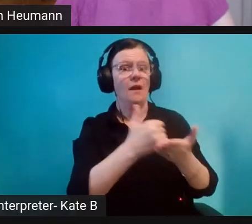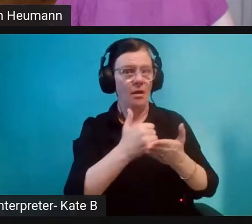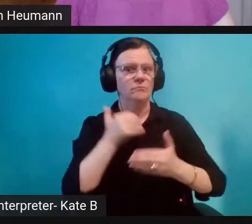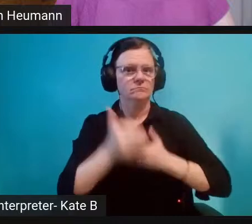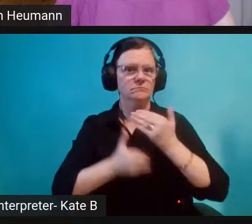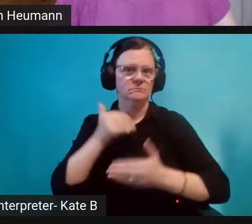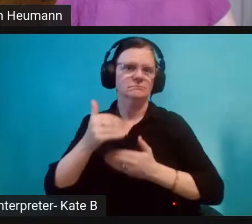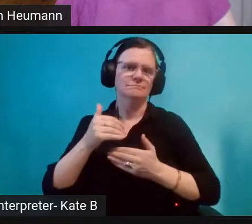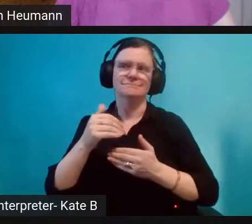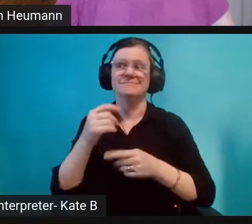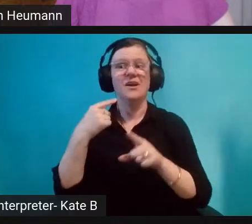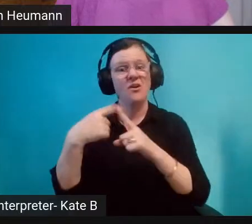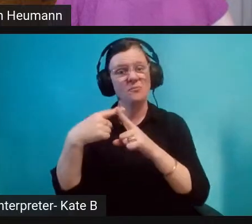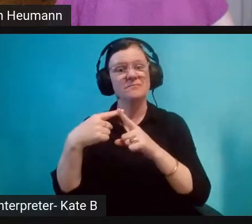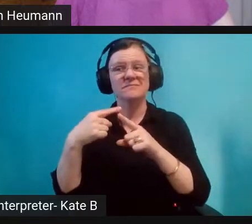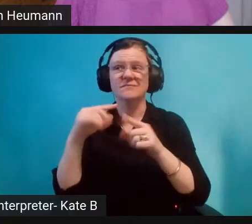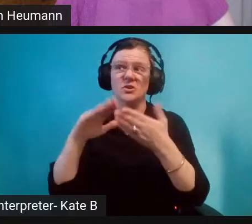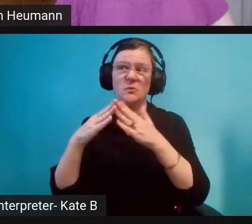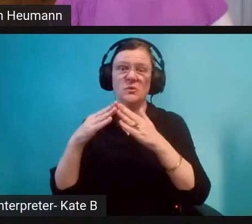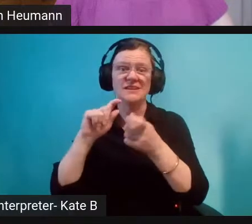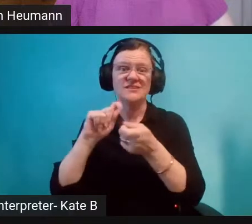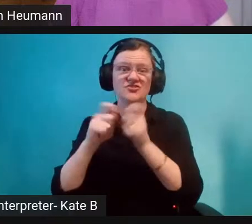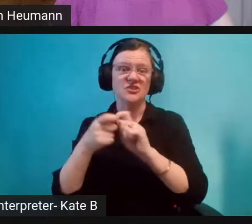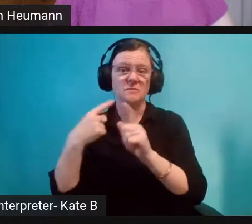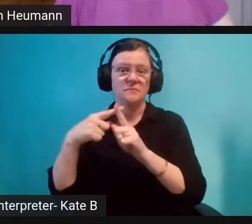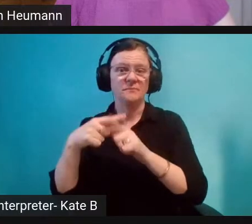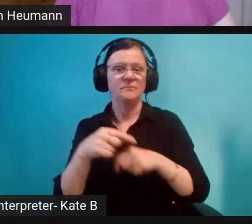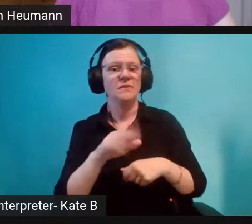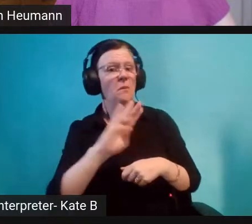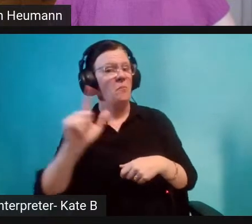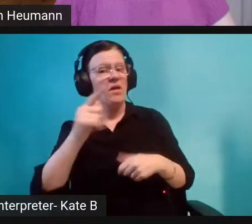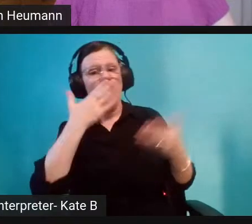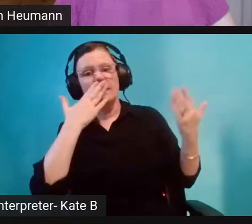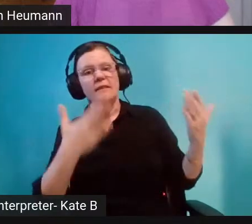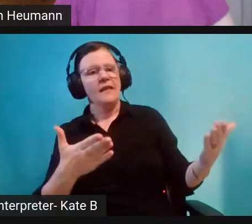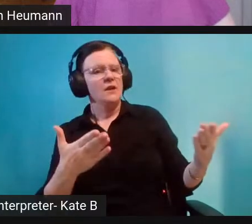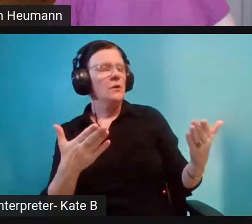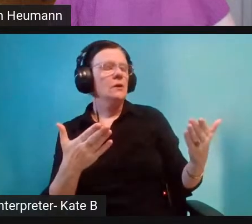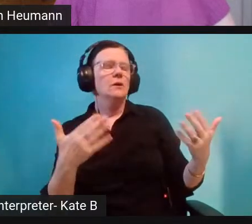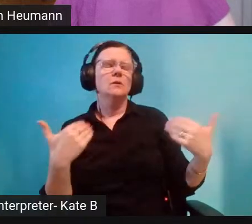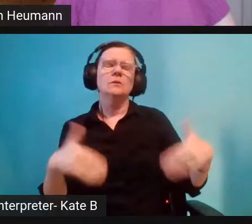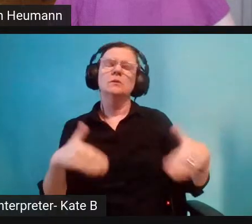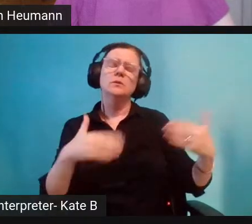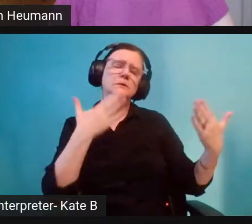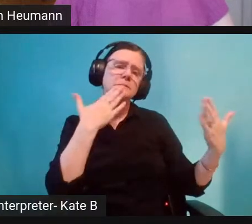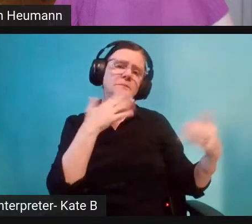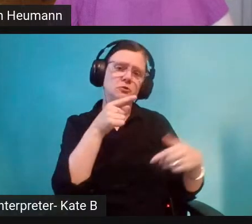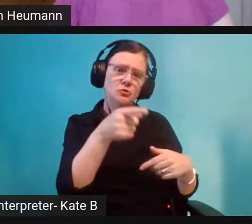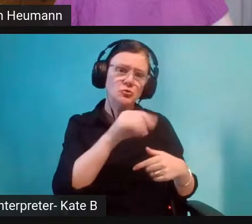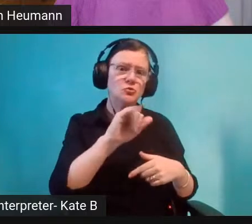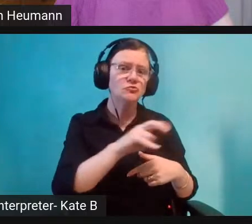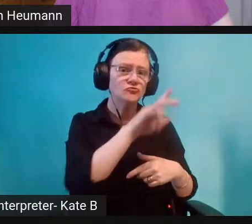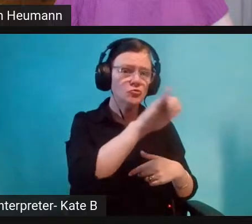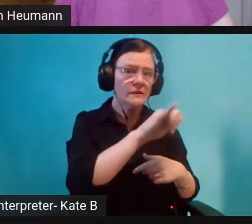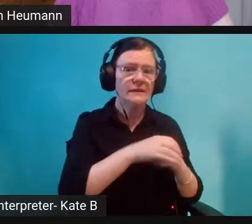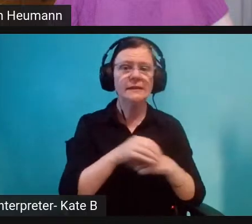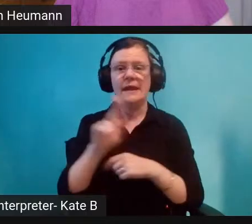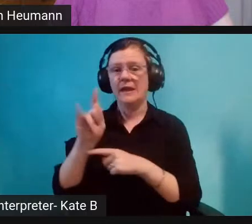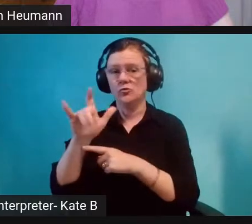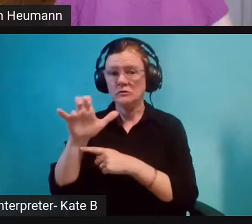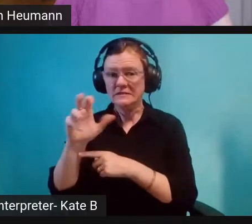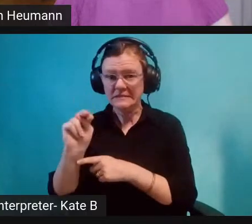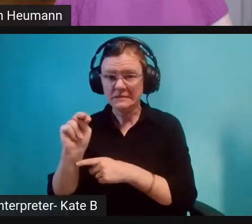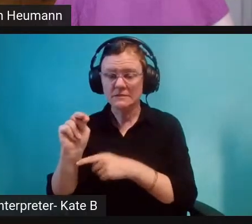make changes in the community. Well, thank you. And we are just so grateful to you, Judy, and to Kristen